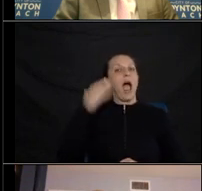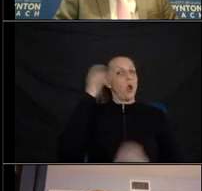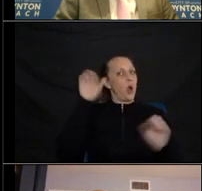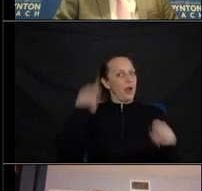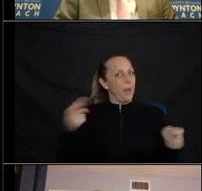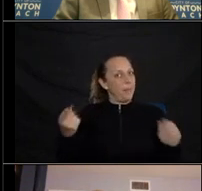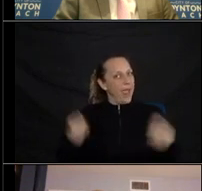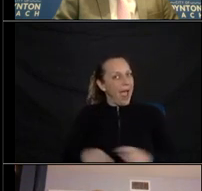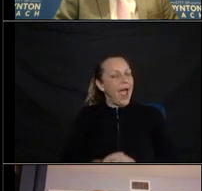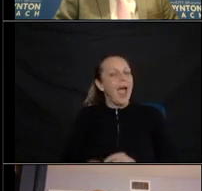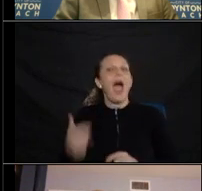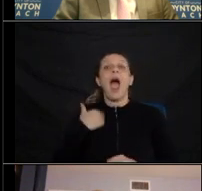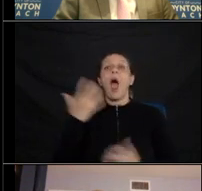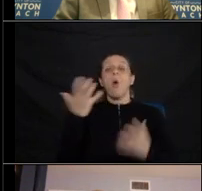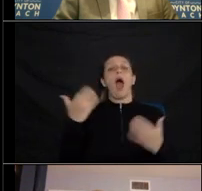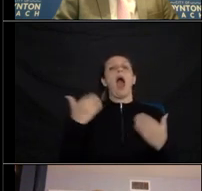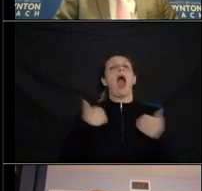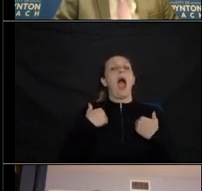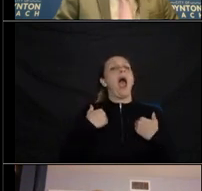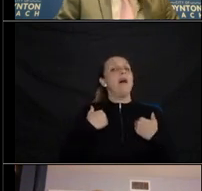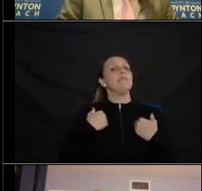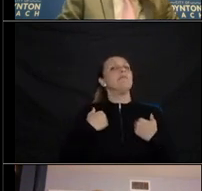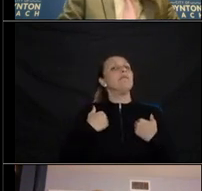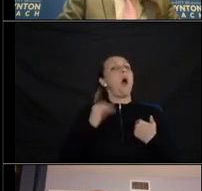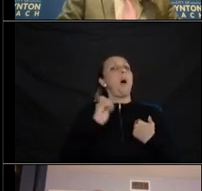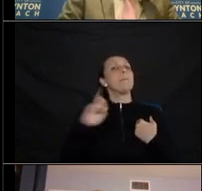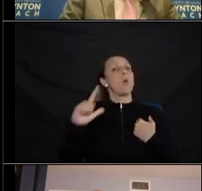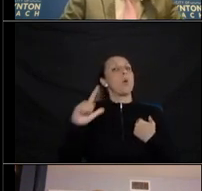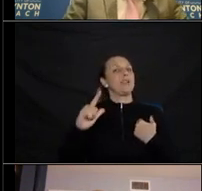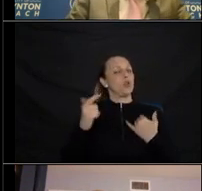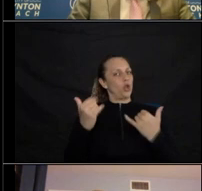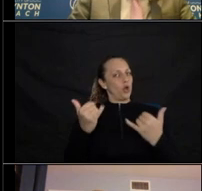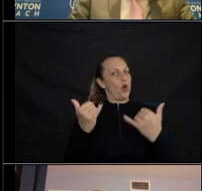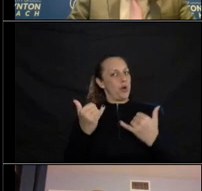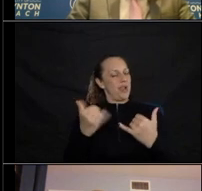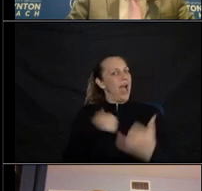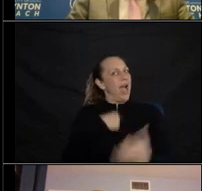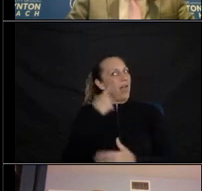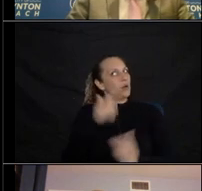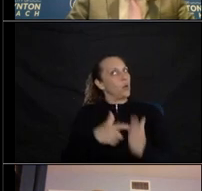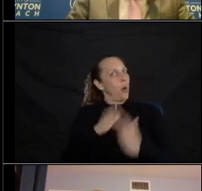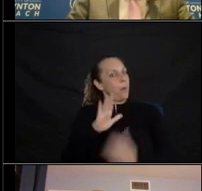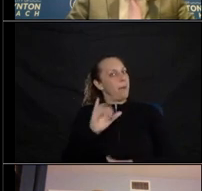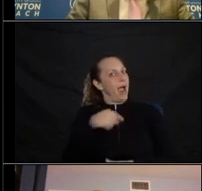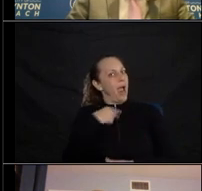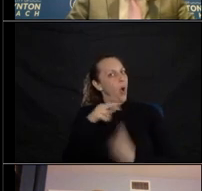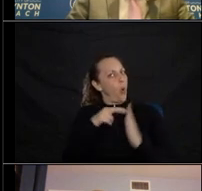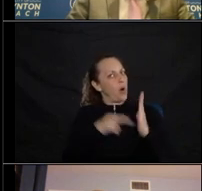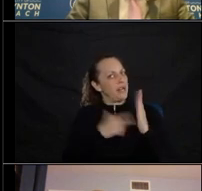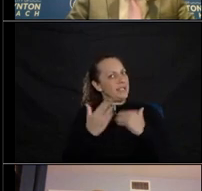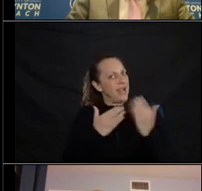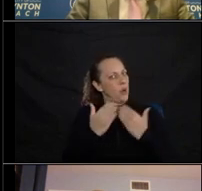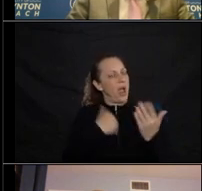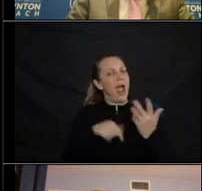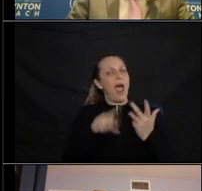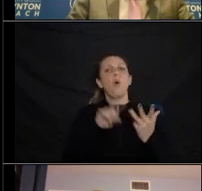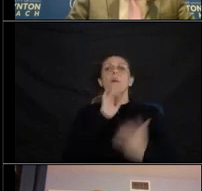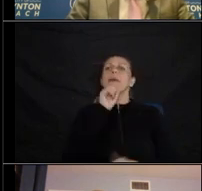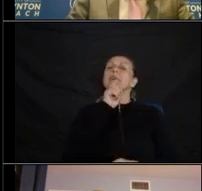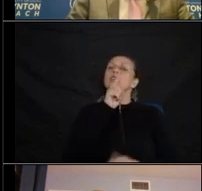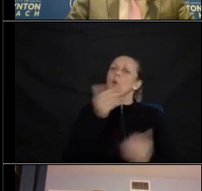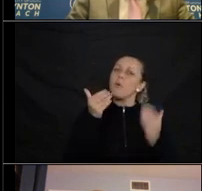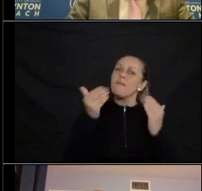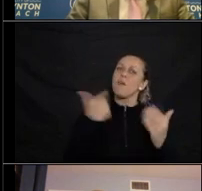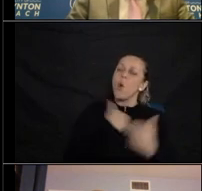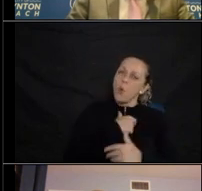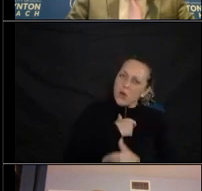be had. I want to have an appraisal that's current. I think that's required by our ordinance. And I want to make sure that moving forward,